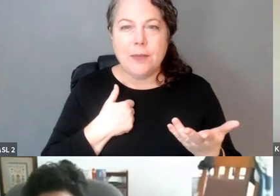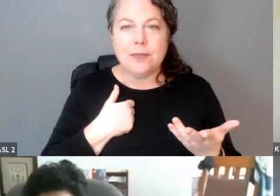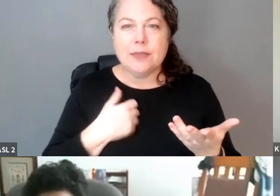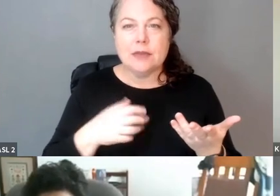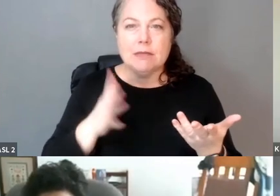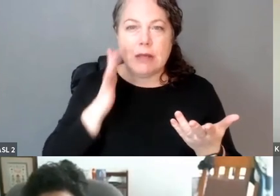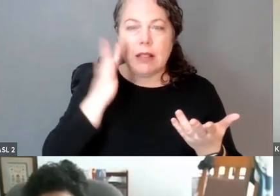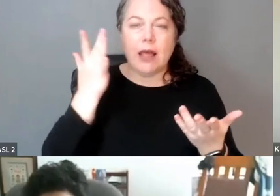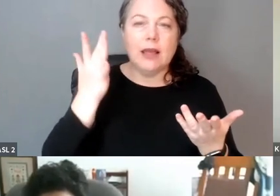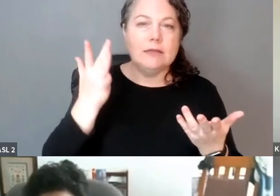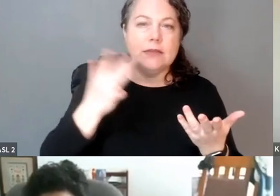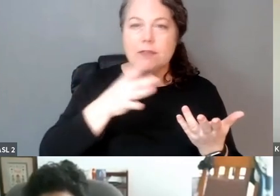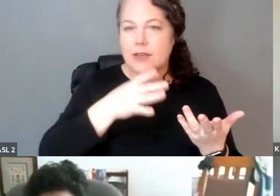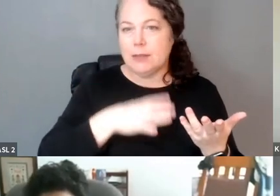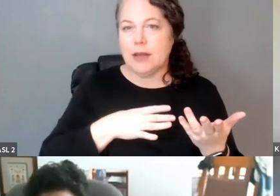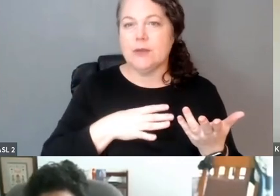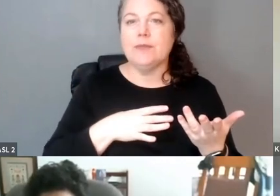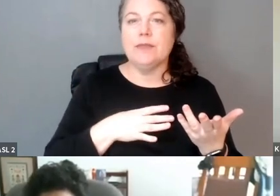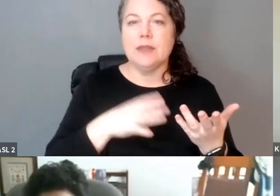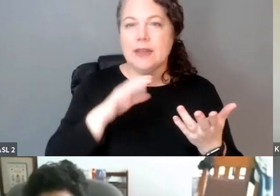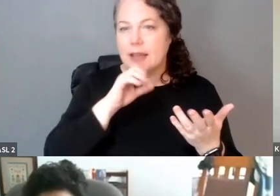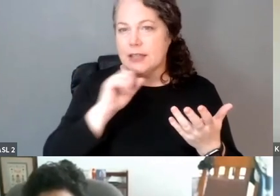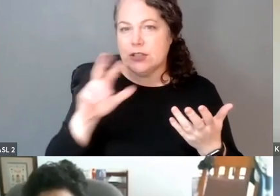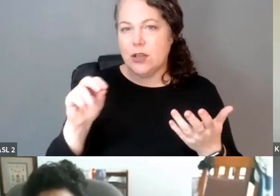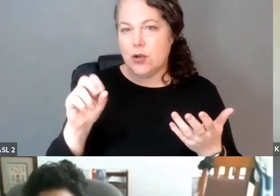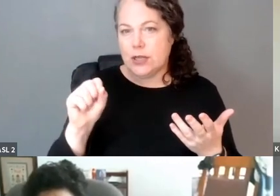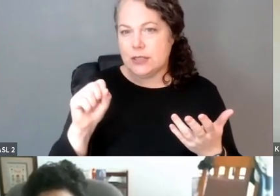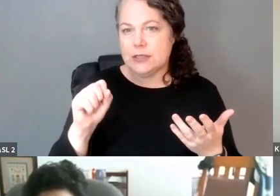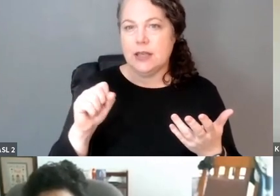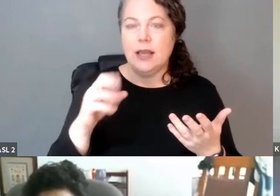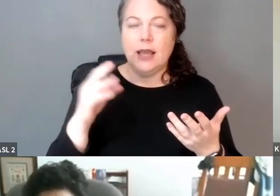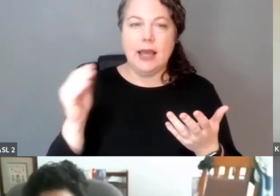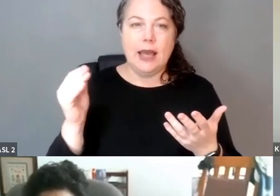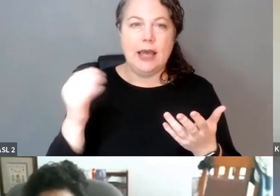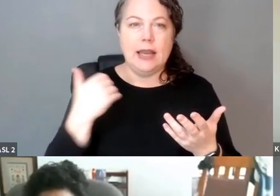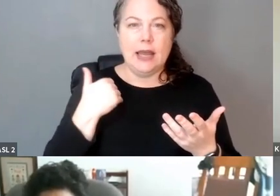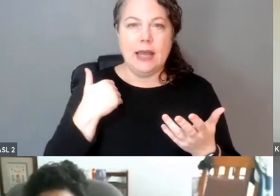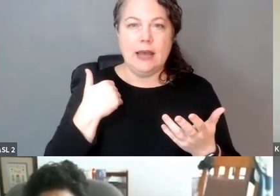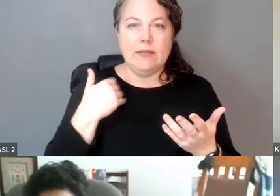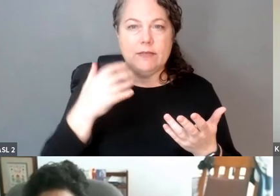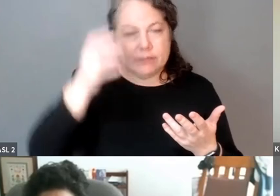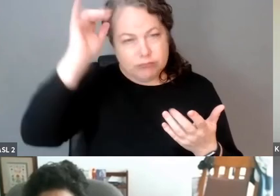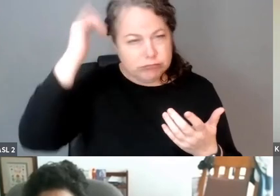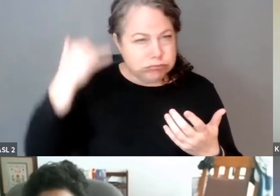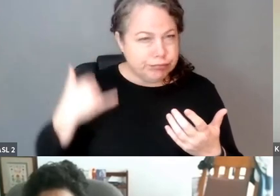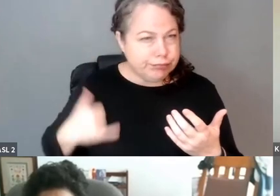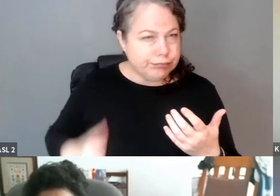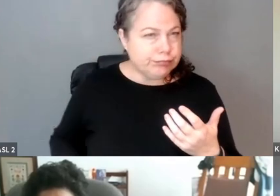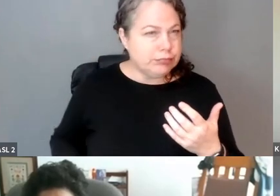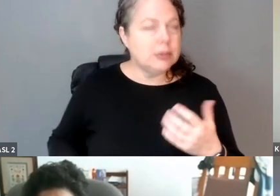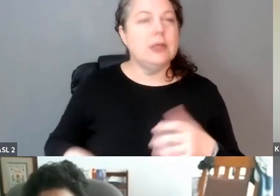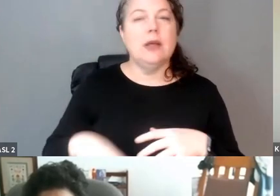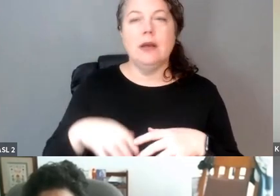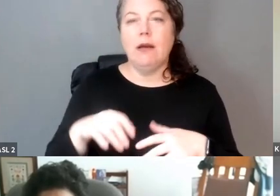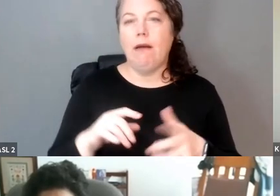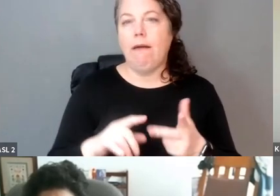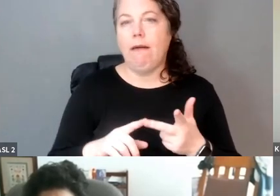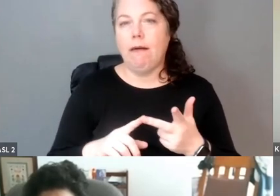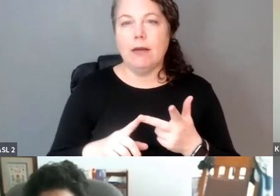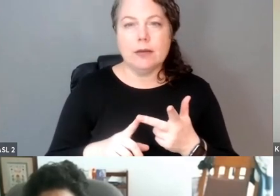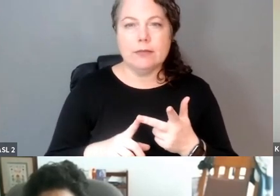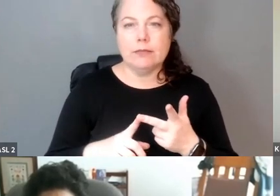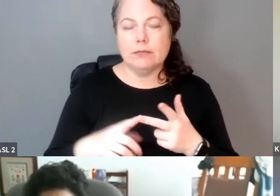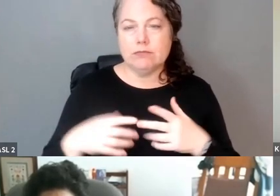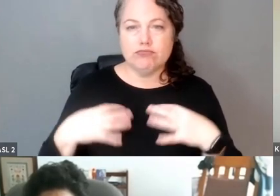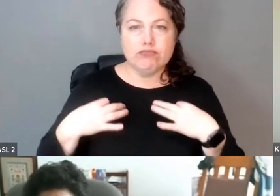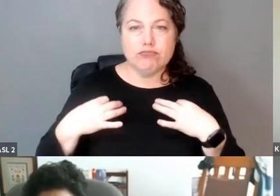complected female in my 30s, and I have long blonde hair. I'm wearing a